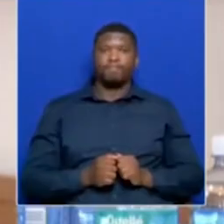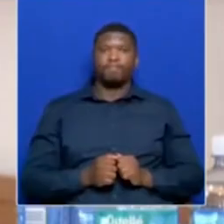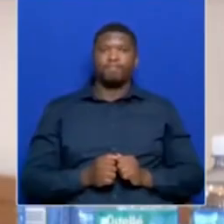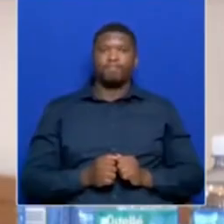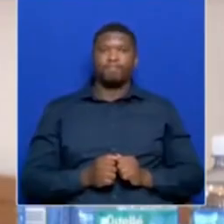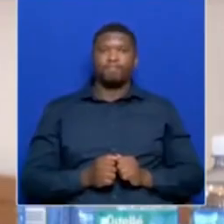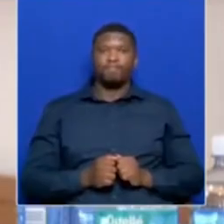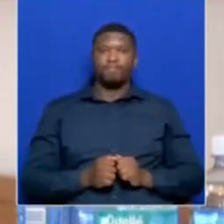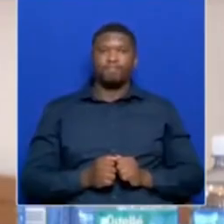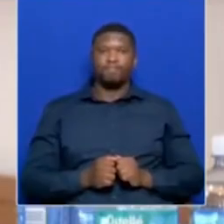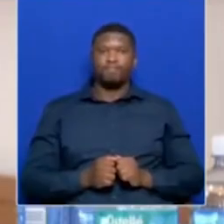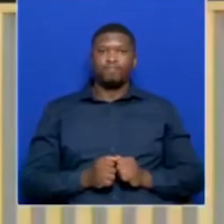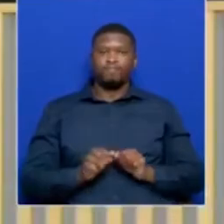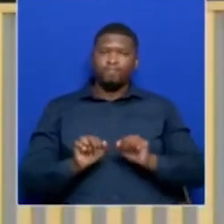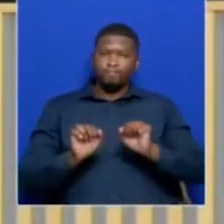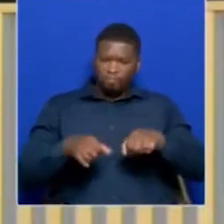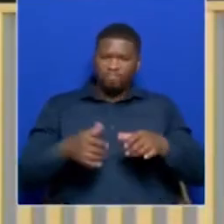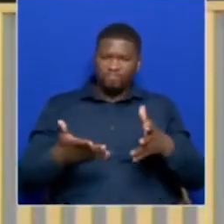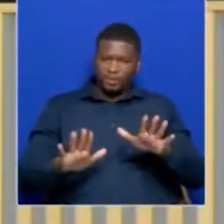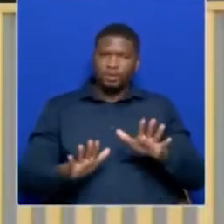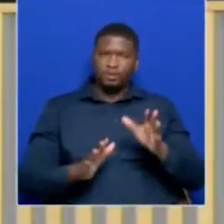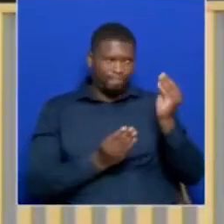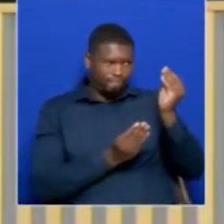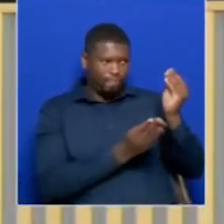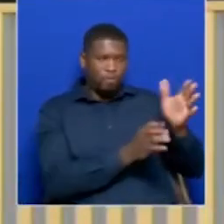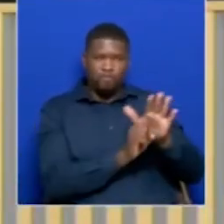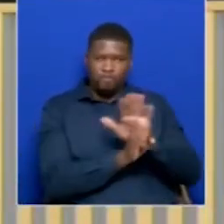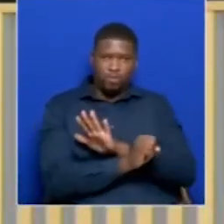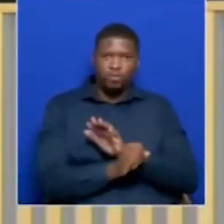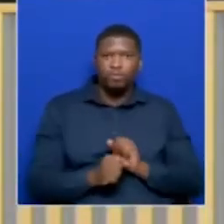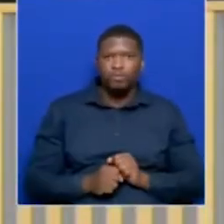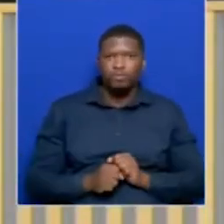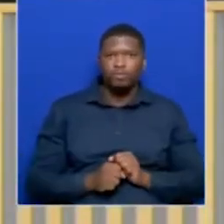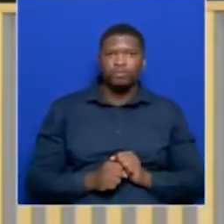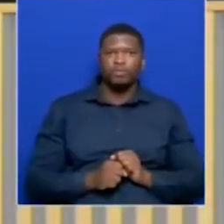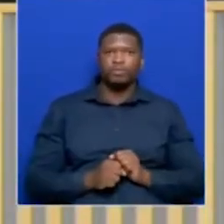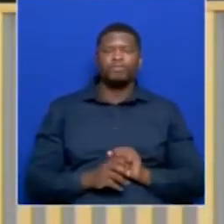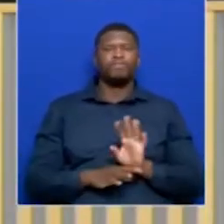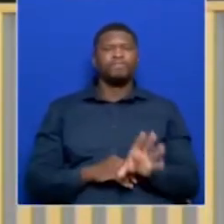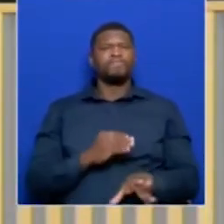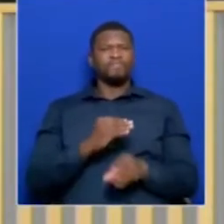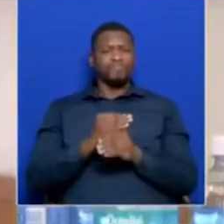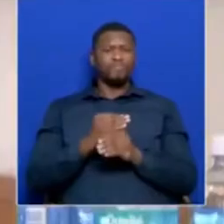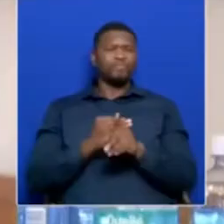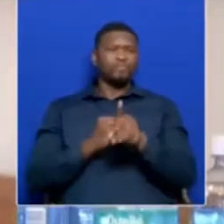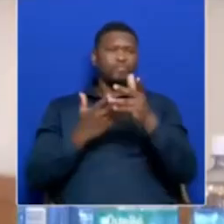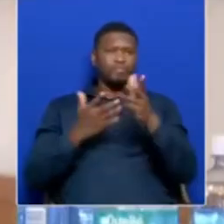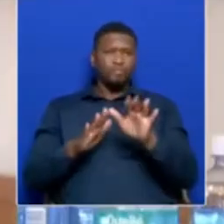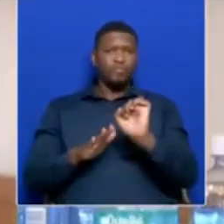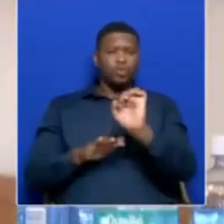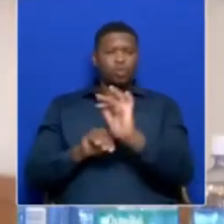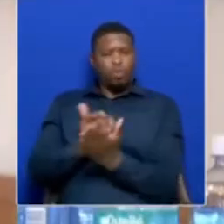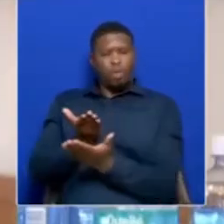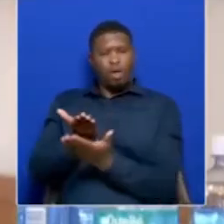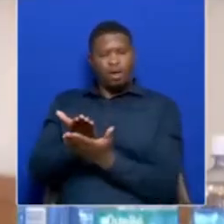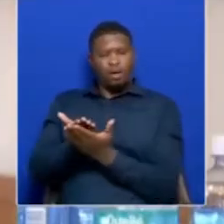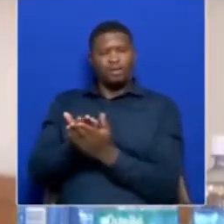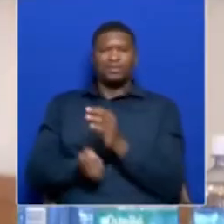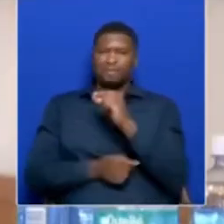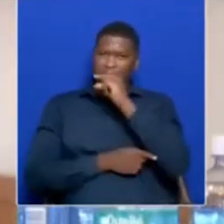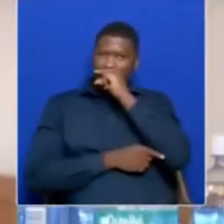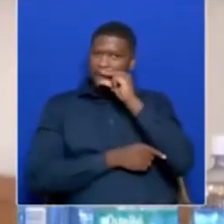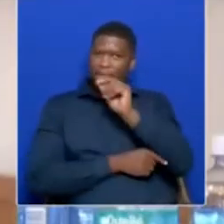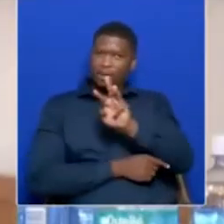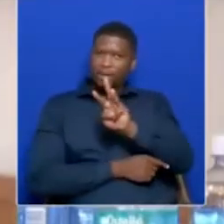Yes, I did so, Chair. I understand, and you did indicate in your annexure WE2 that you